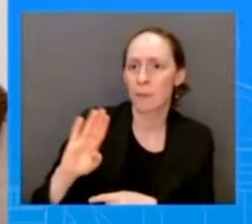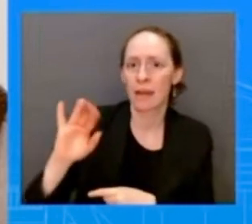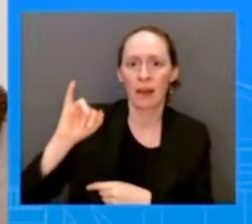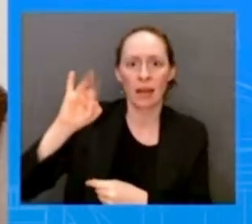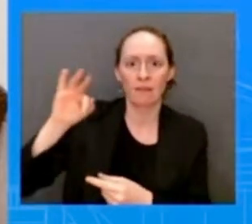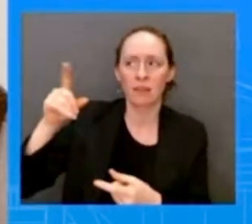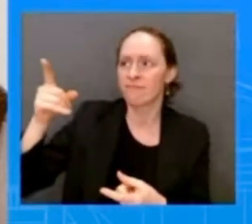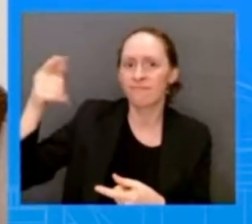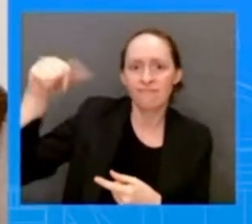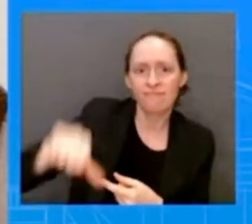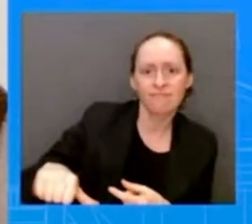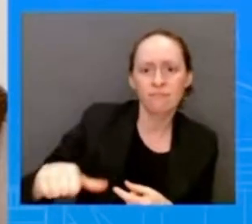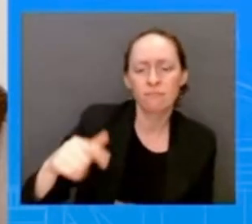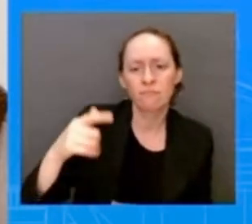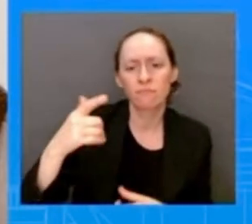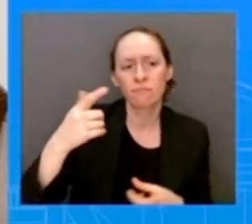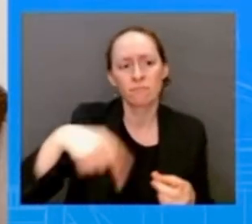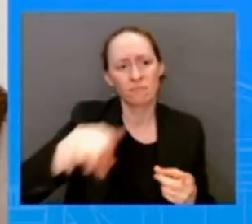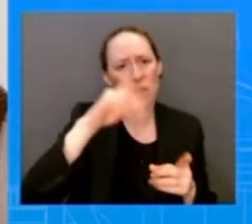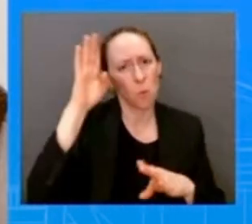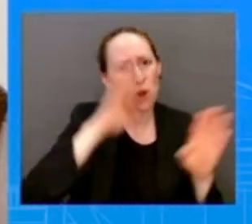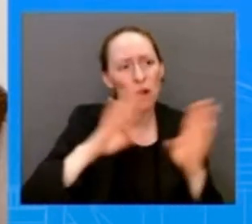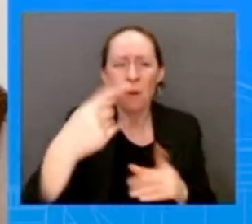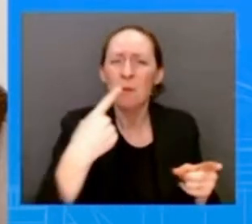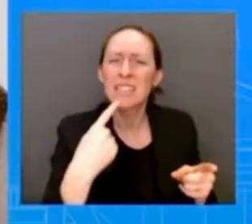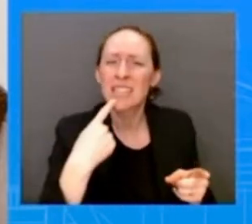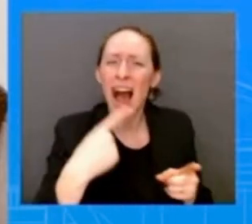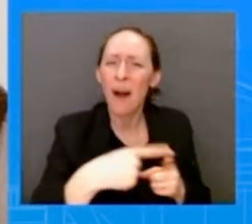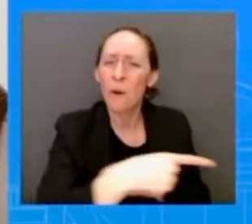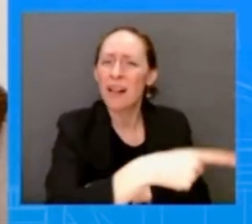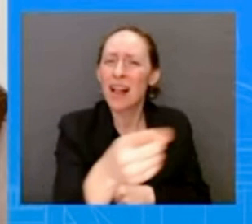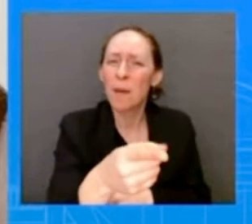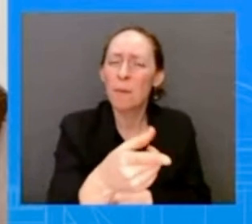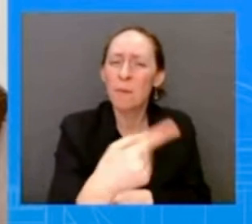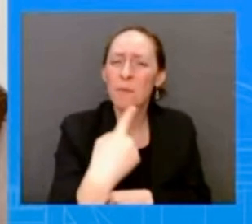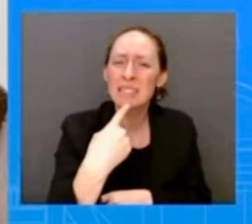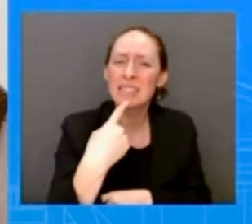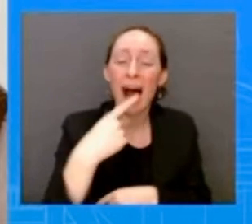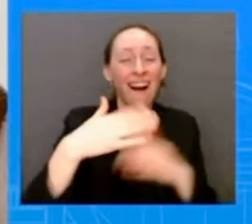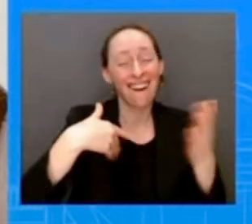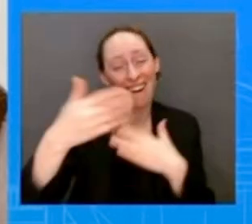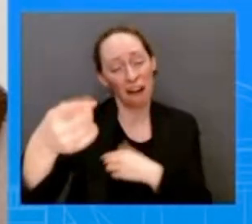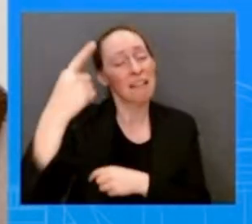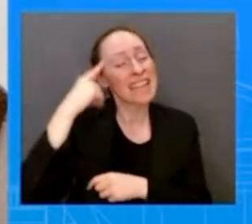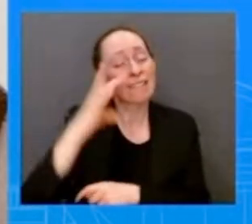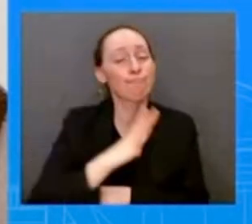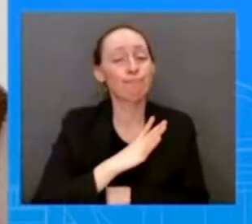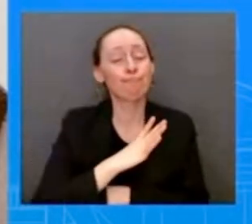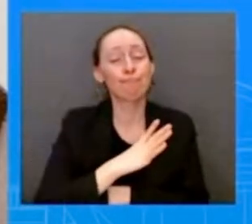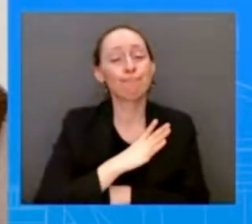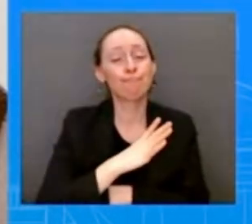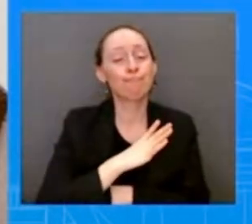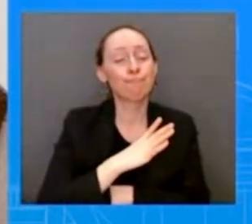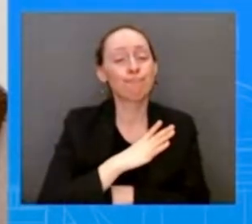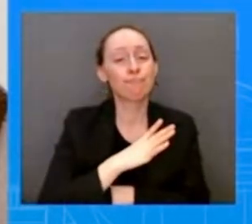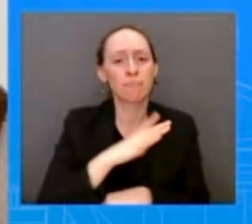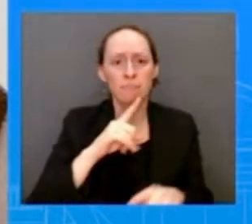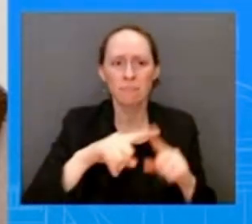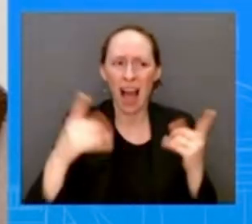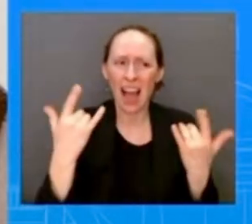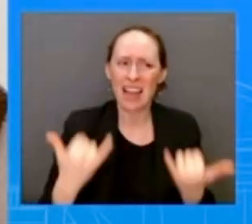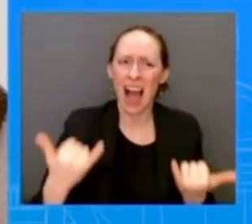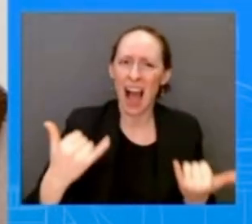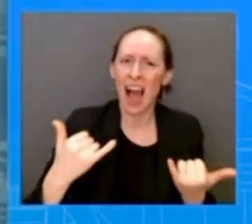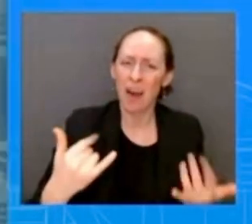not the White House thinks it's going to get through the court, it may not. What should they be doing actively right now, or what can they anticipate from you on their behalf?